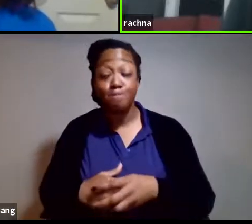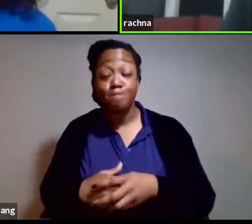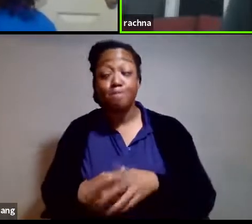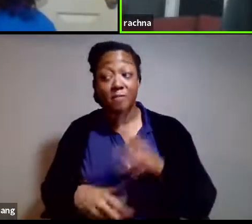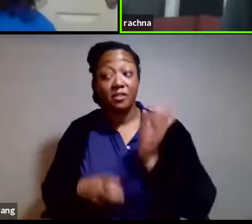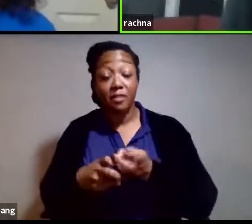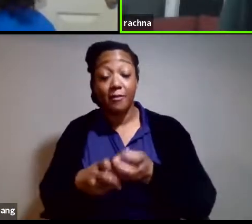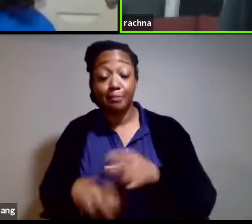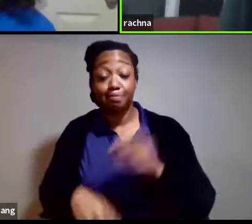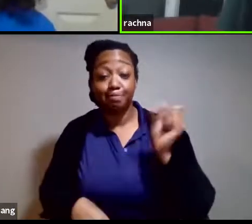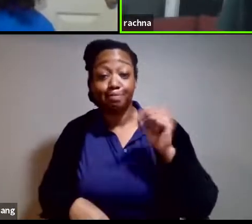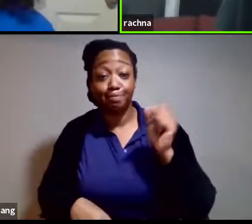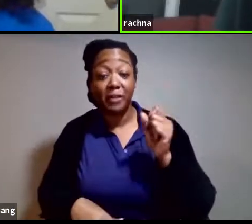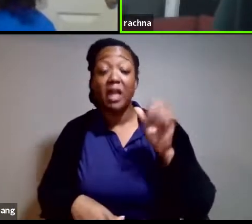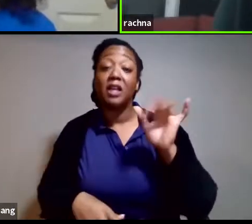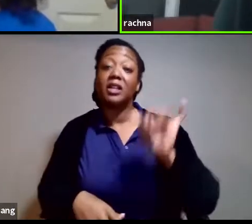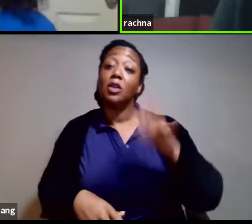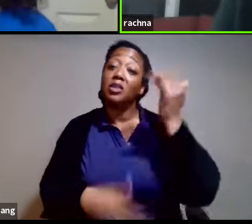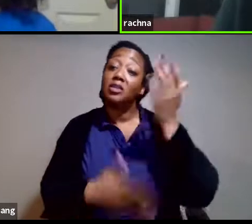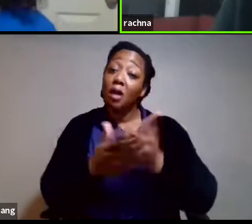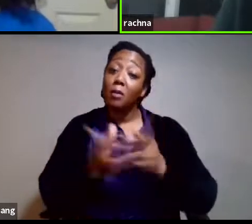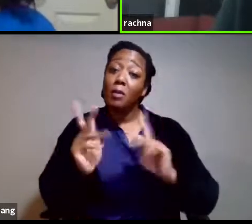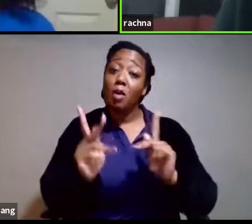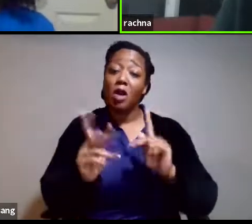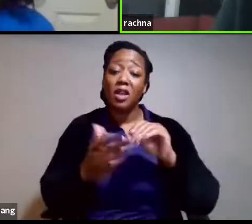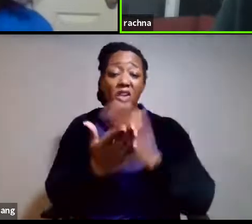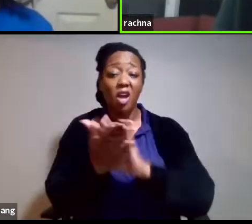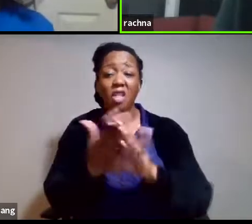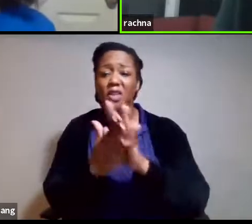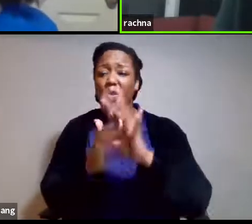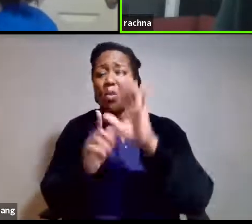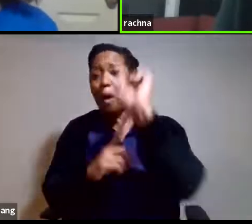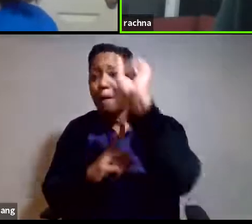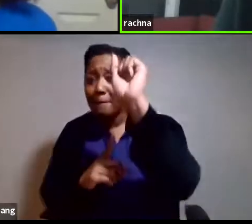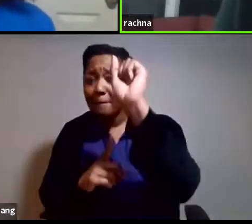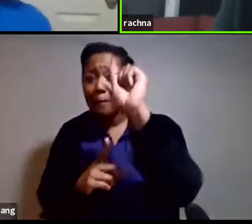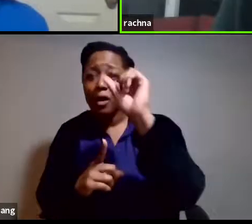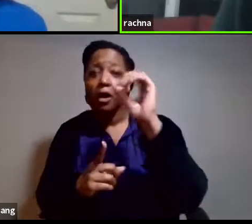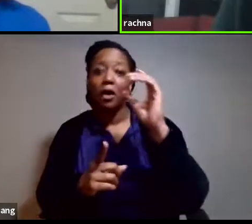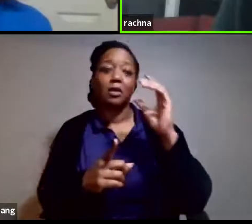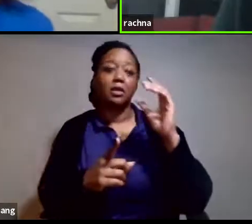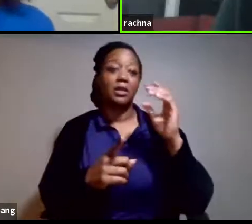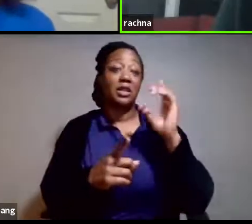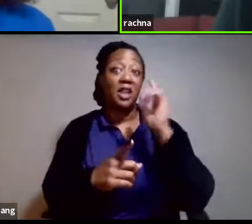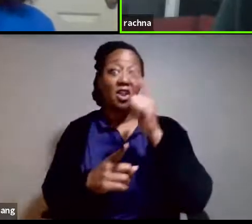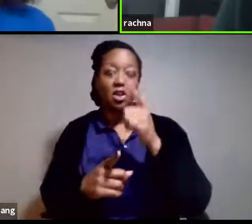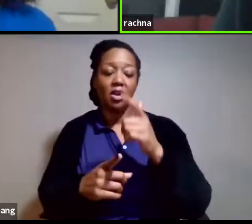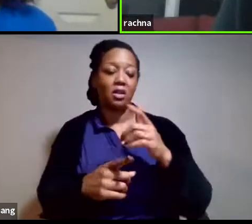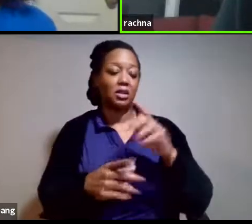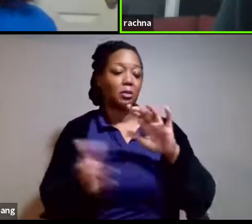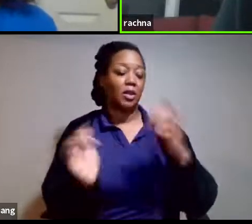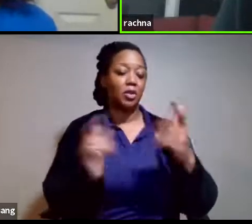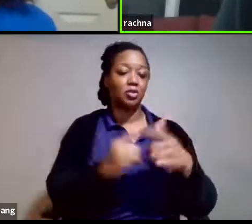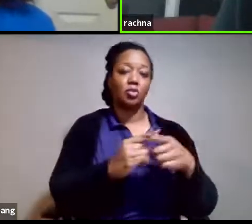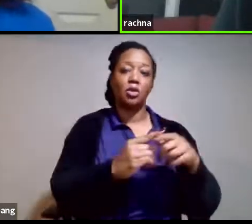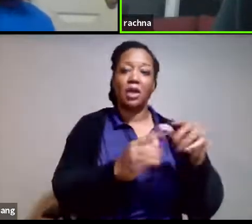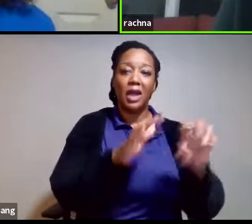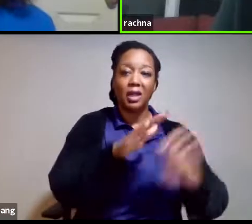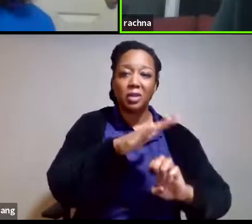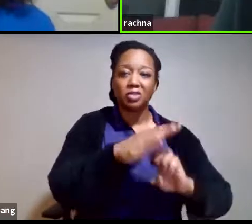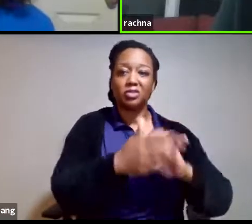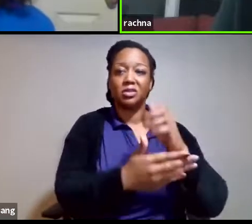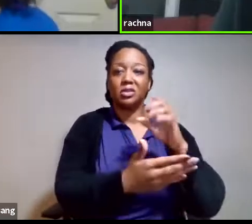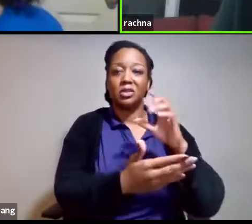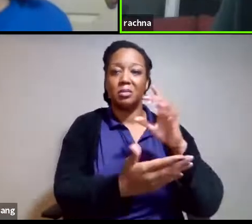And that's why some people excel in college as opposed to grade school, high school, because now they're doing something they actually enjoy.